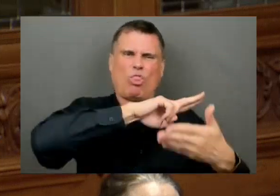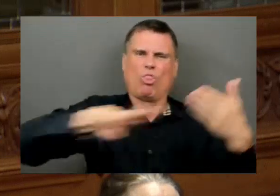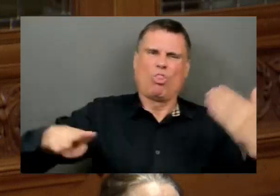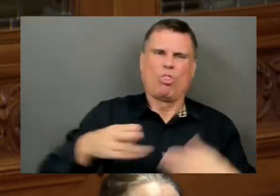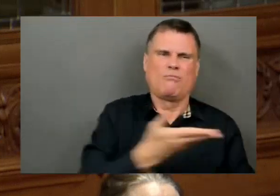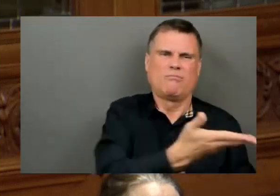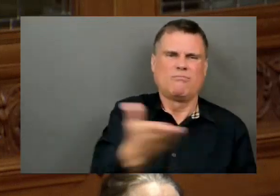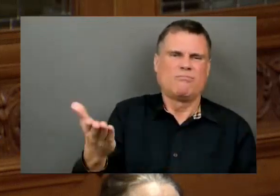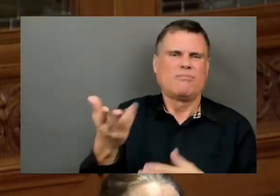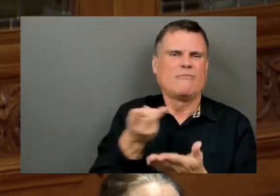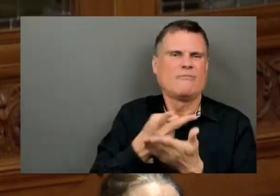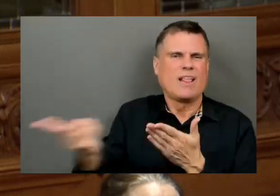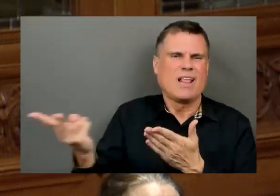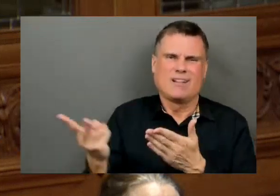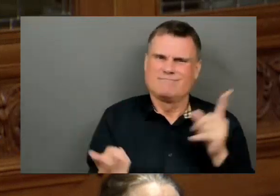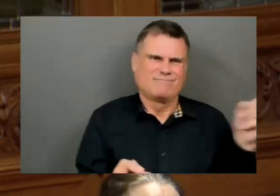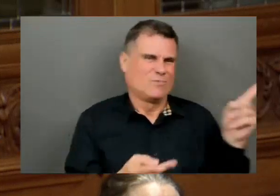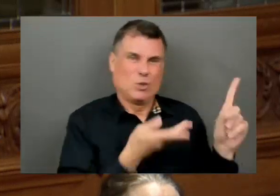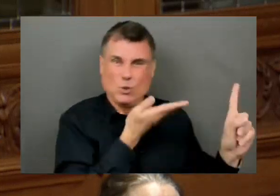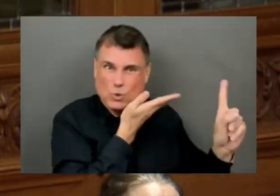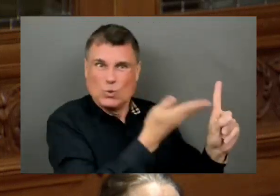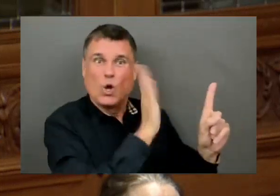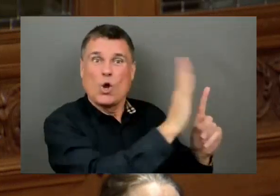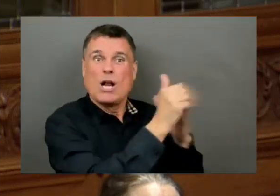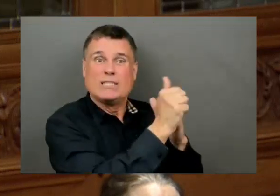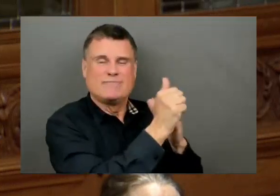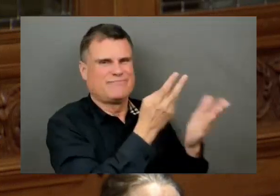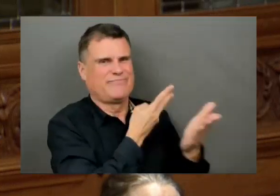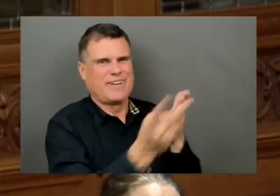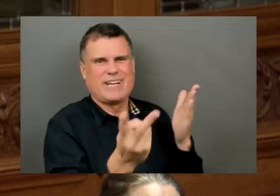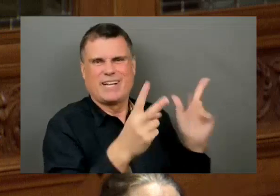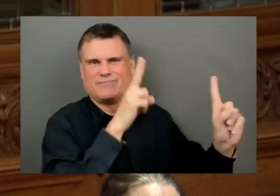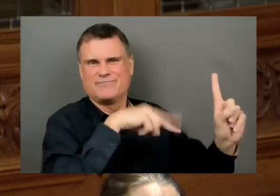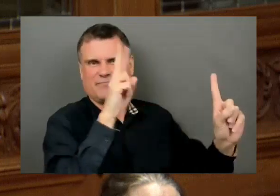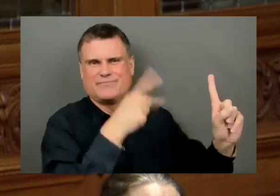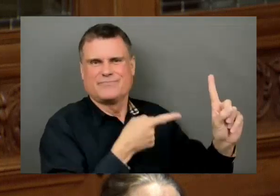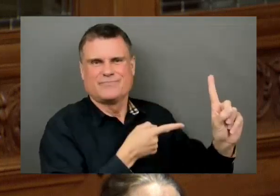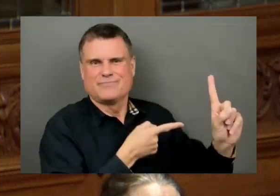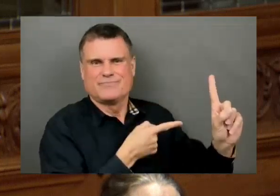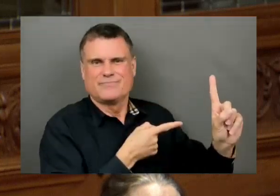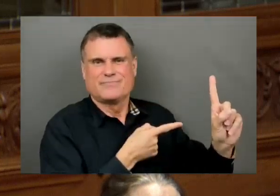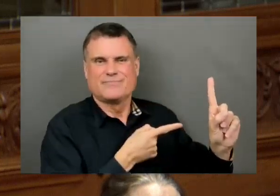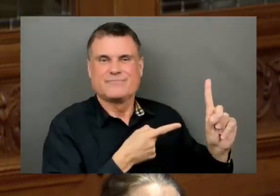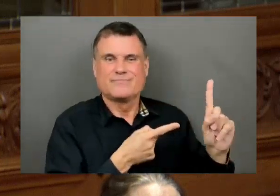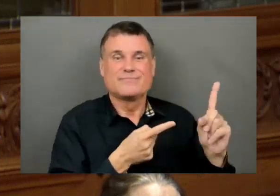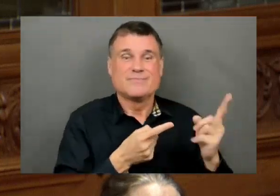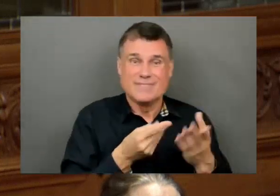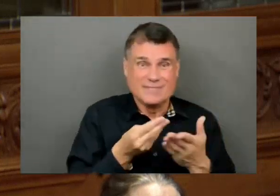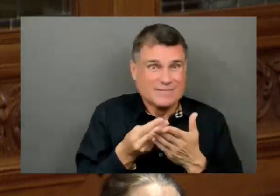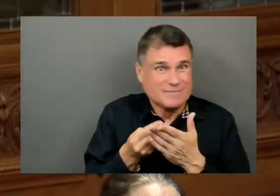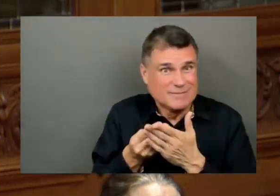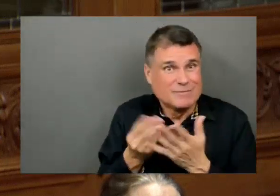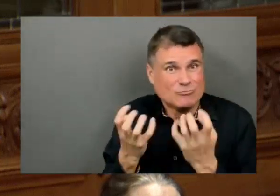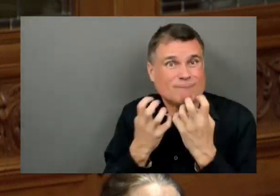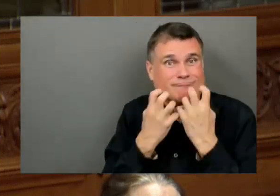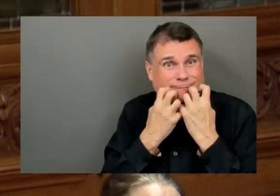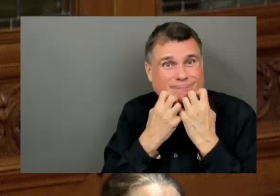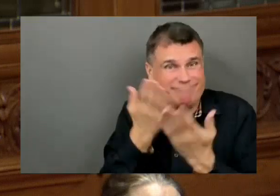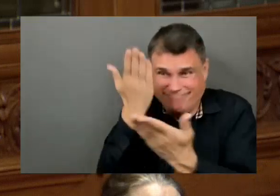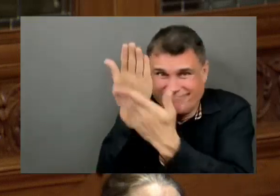Conservation financing is necessary to achieve the paradigm shift that this government committed